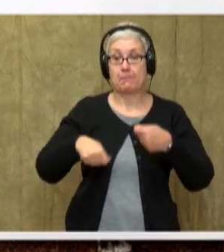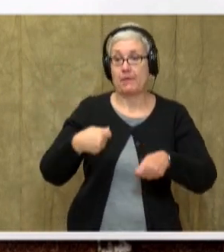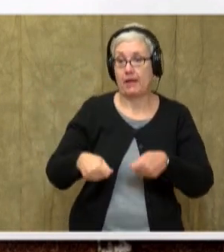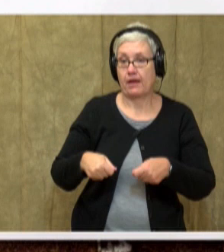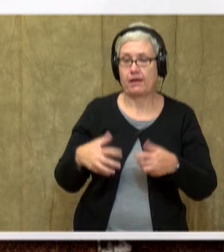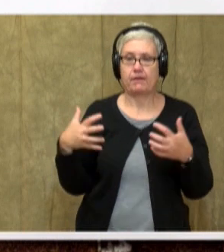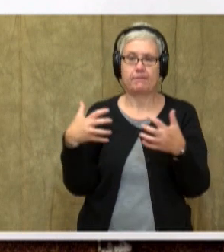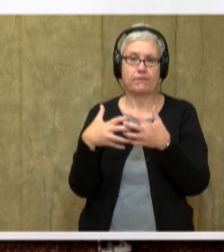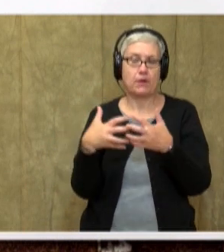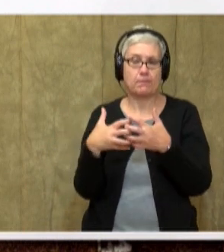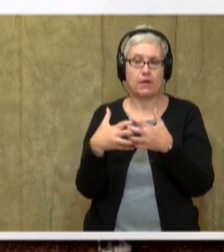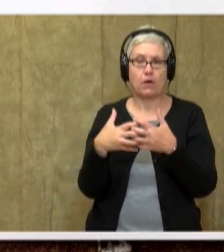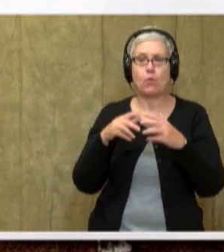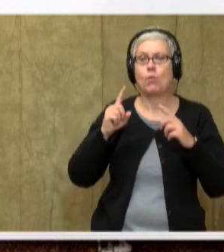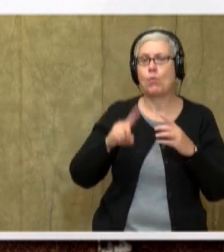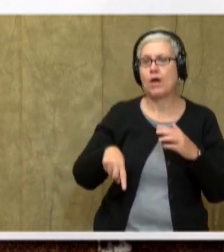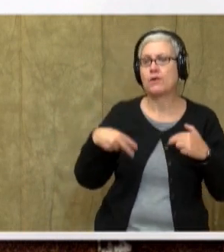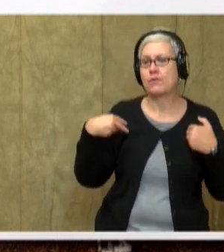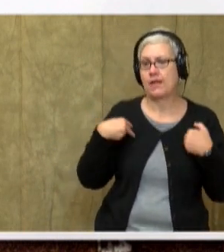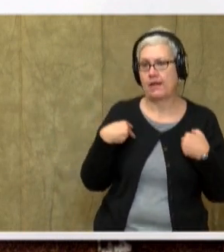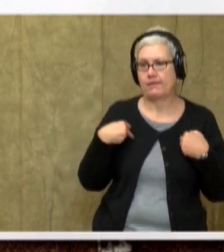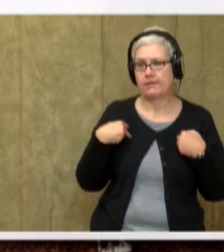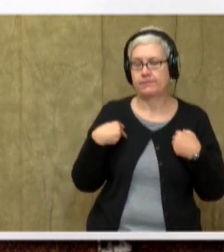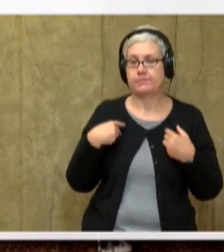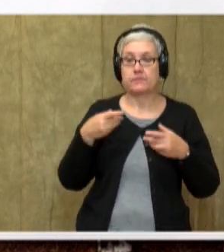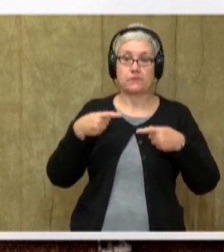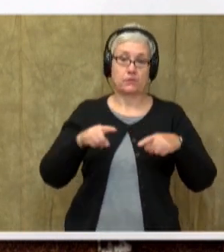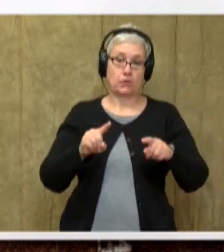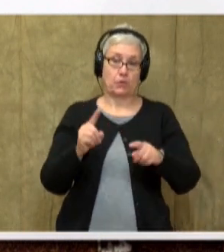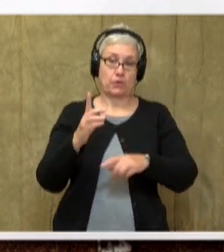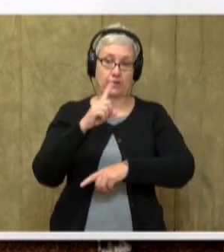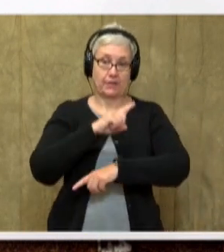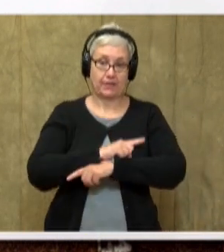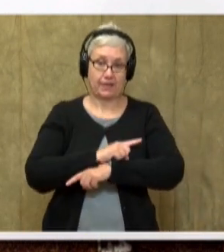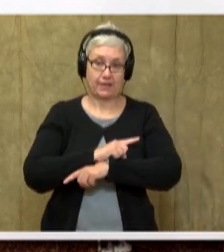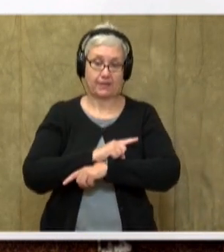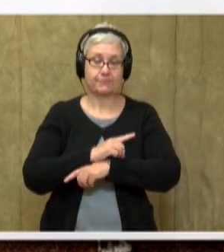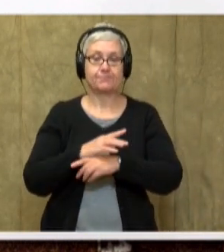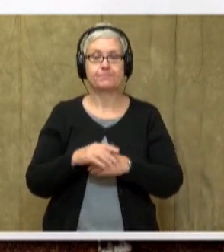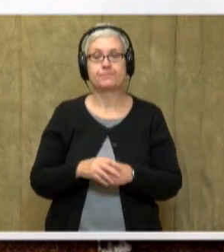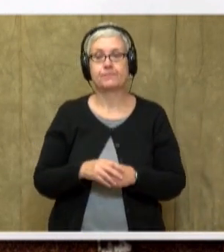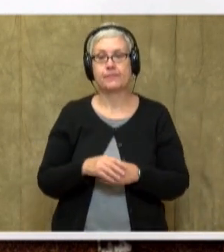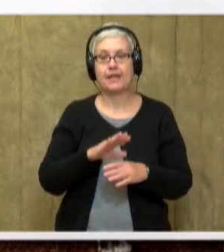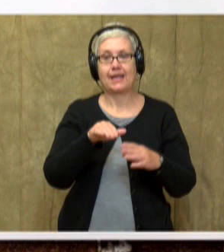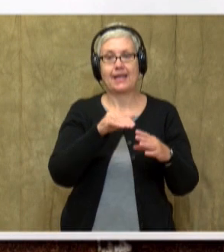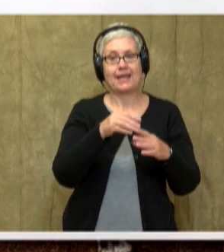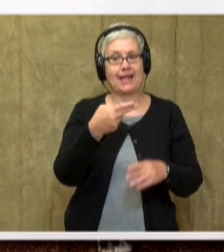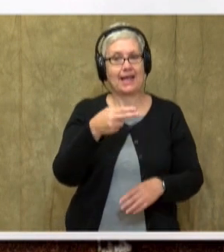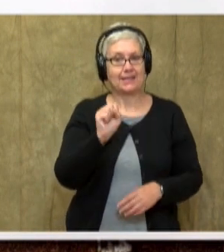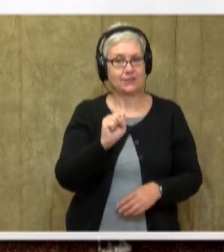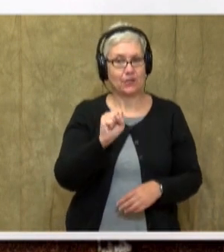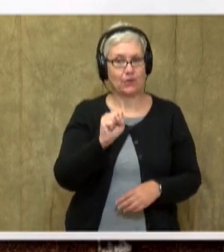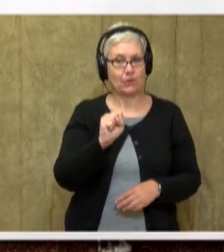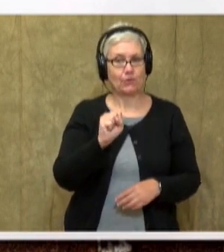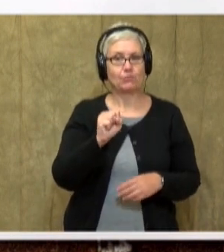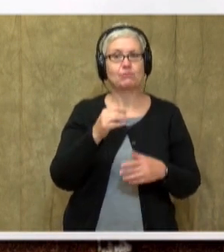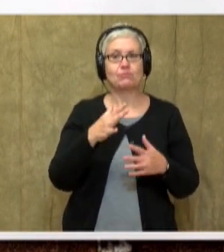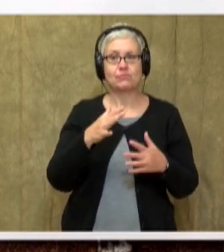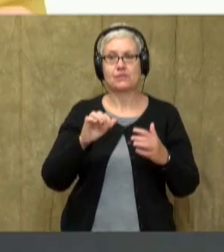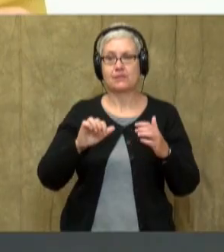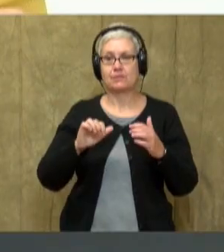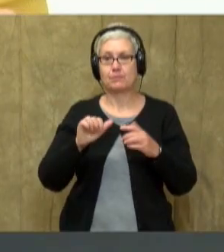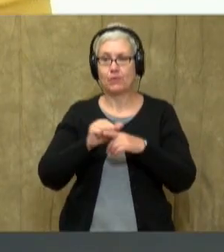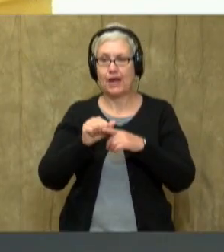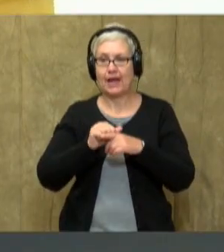kind of things. What kind of things do they have related to that? Are they during the day? You know, in high school, a lot of those athletic events start during the day. You know, your